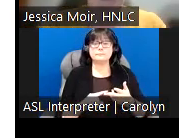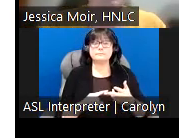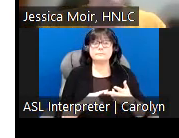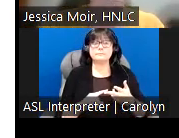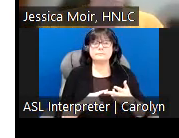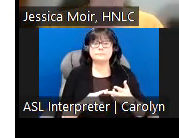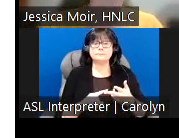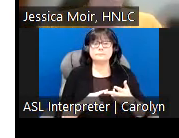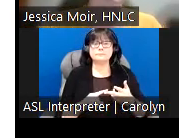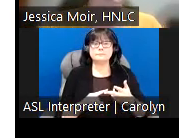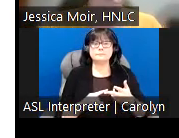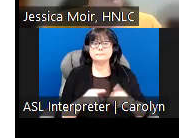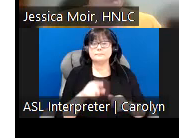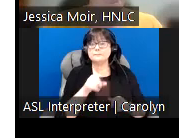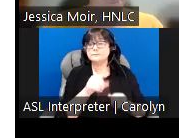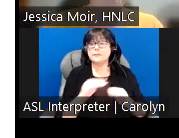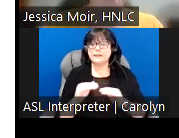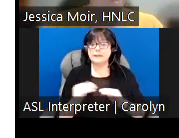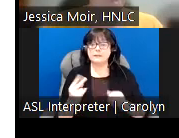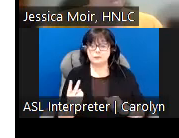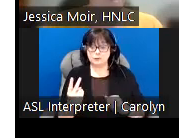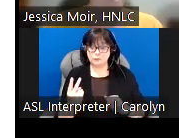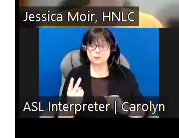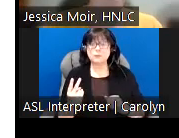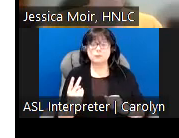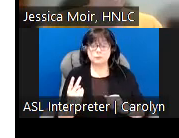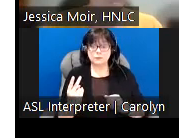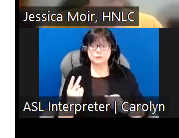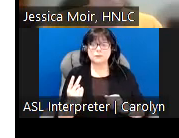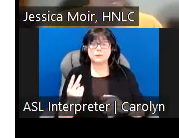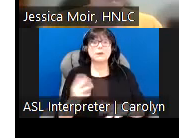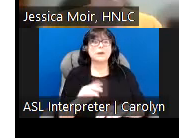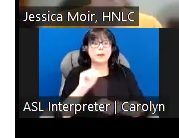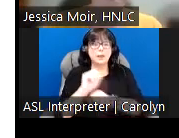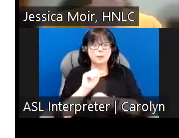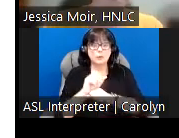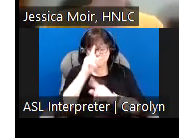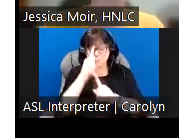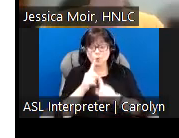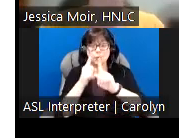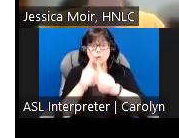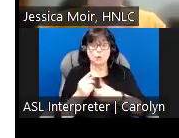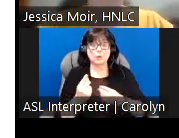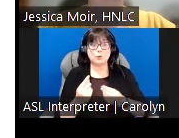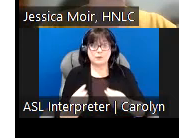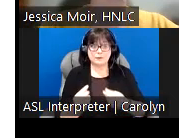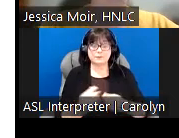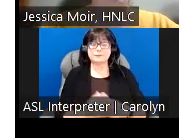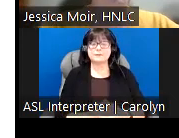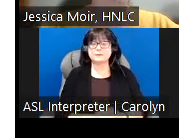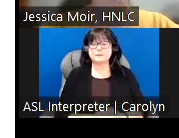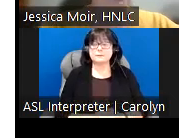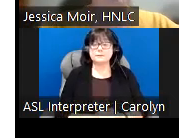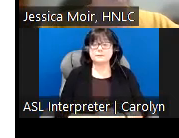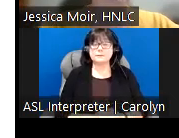this is a level 2 employment goal path task. So again, something you're probably